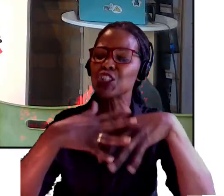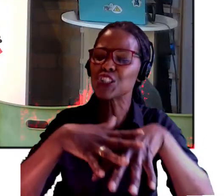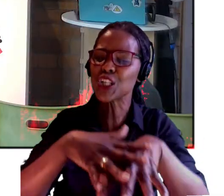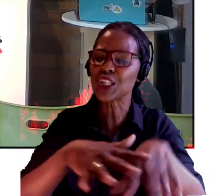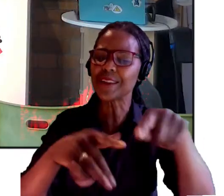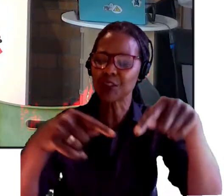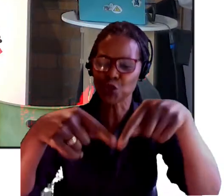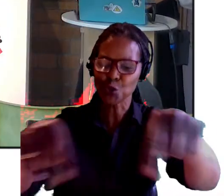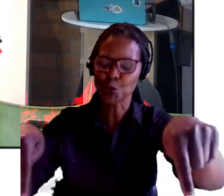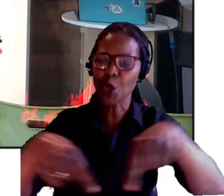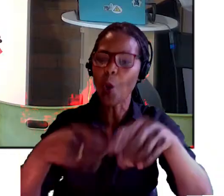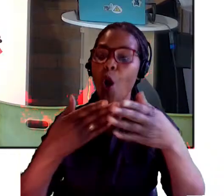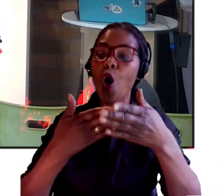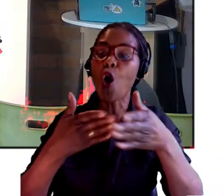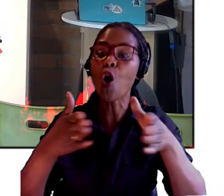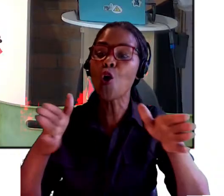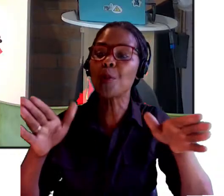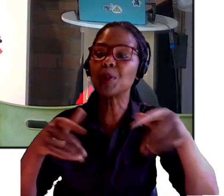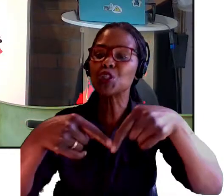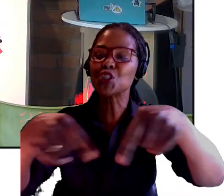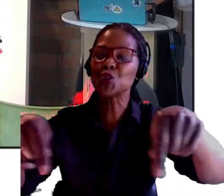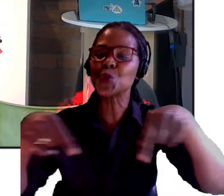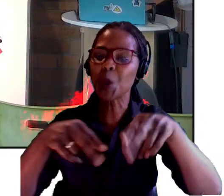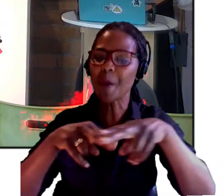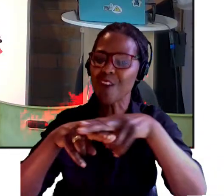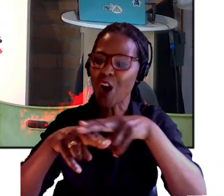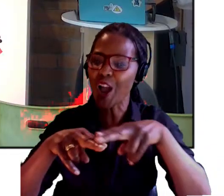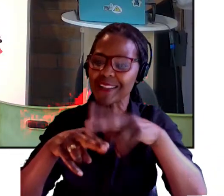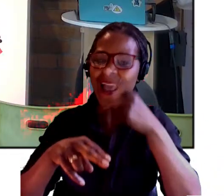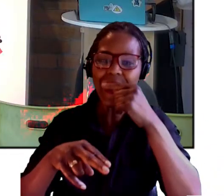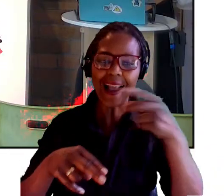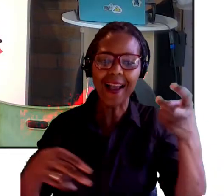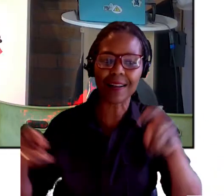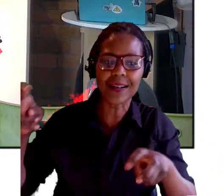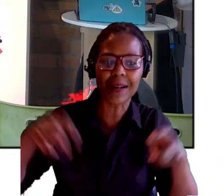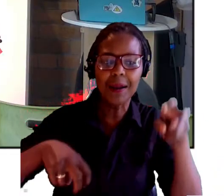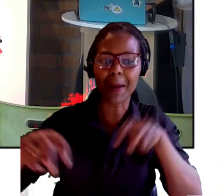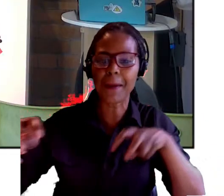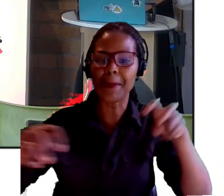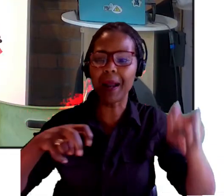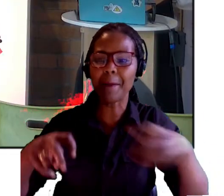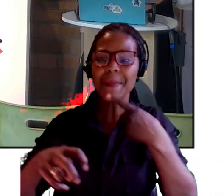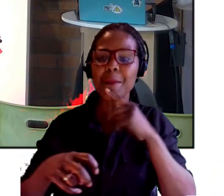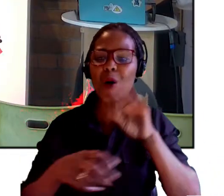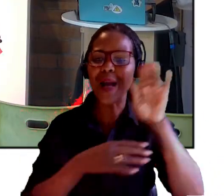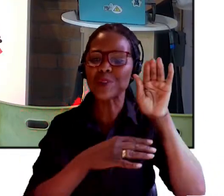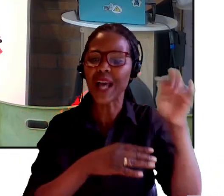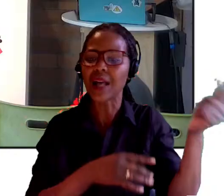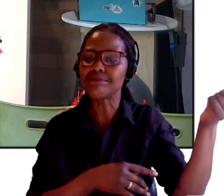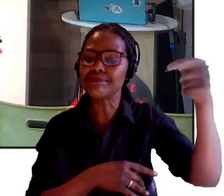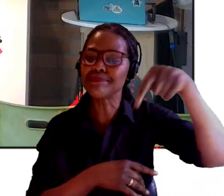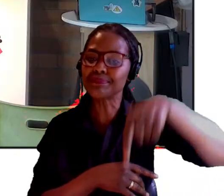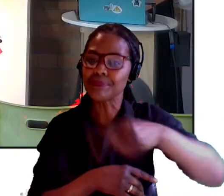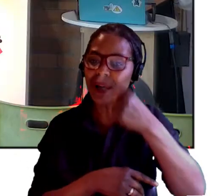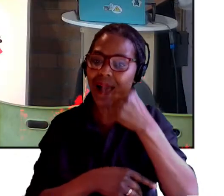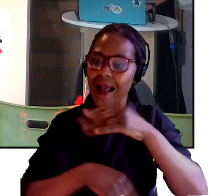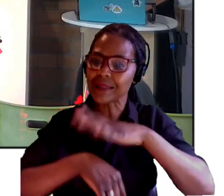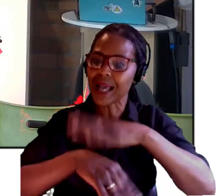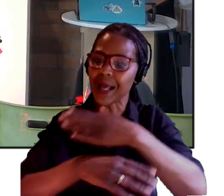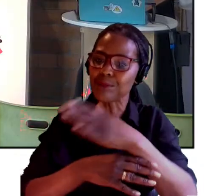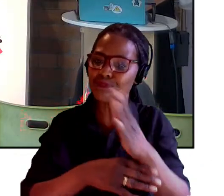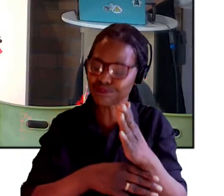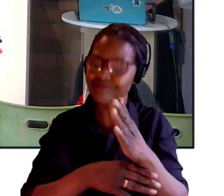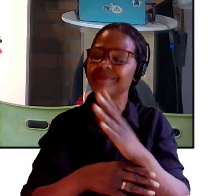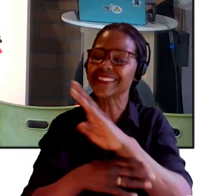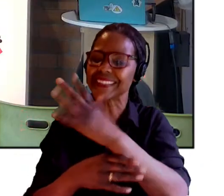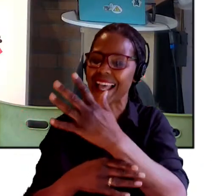you the chance to spend some time in our space by hot desking alongside our residents and staff from 10 a.m. to 5 p.m. So especially big welcome to anyone who's new